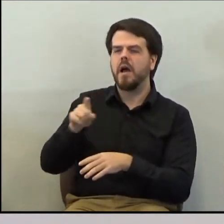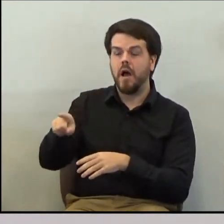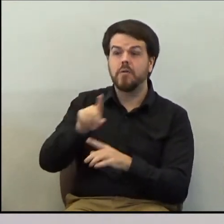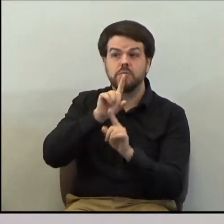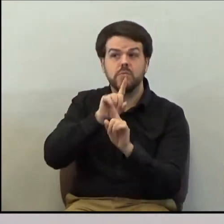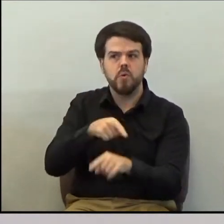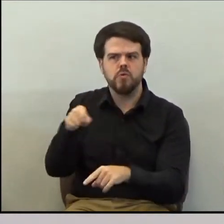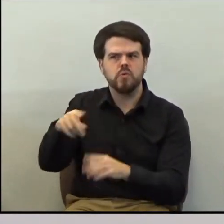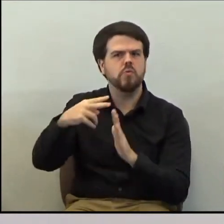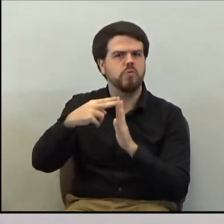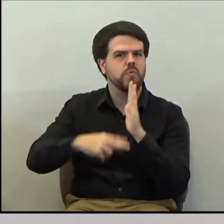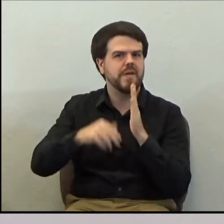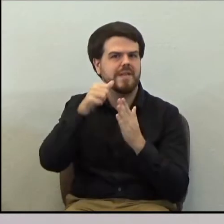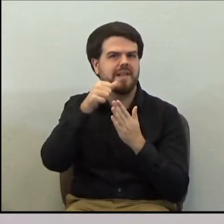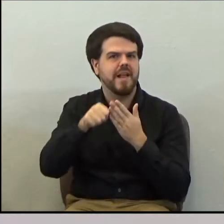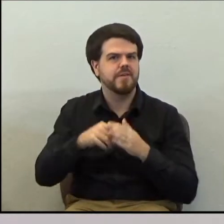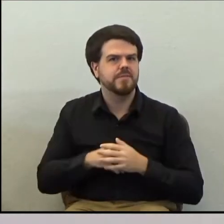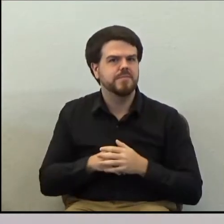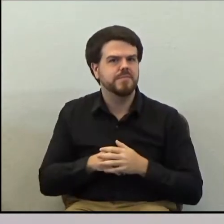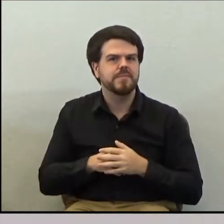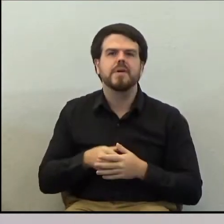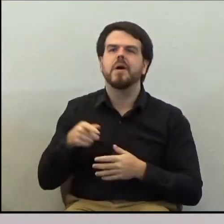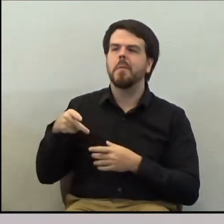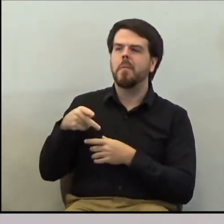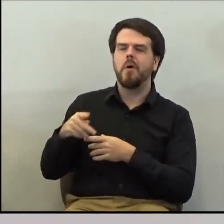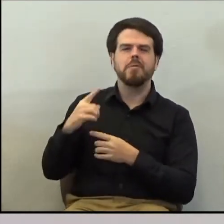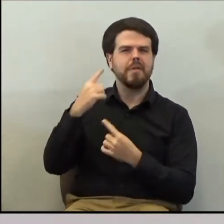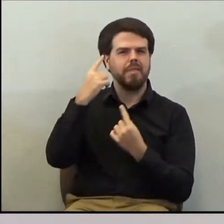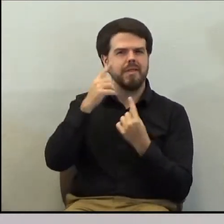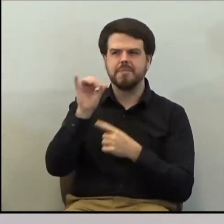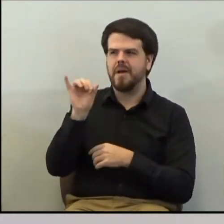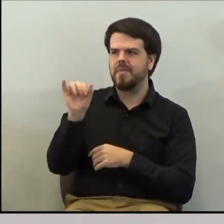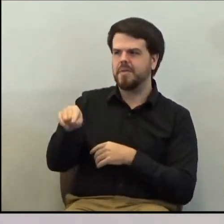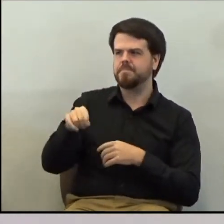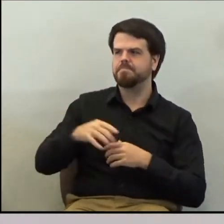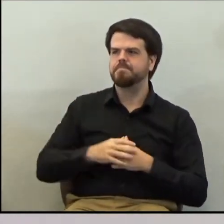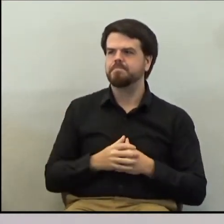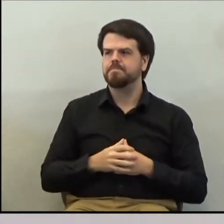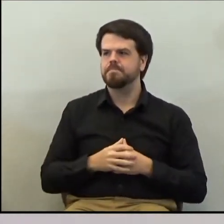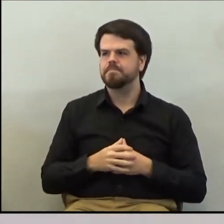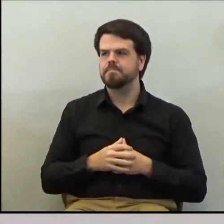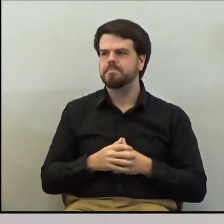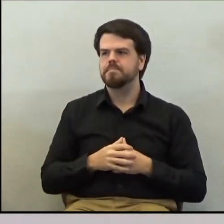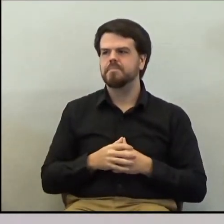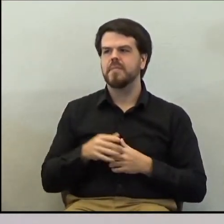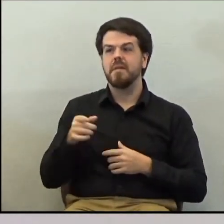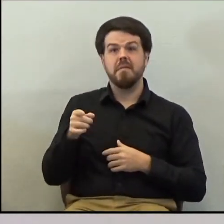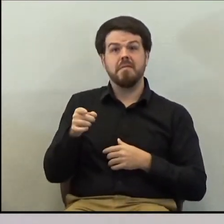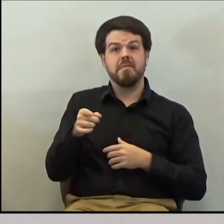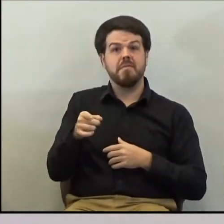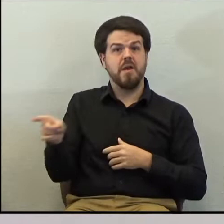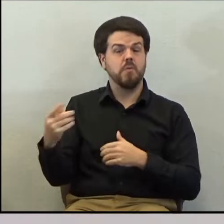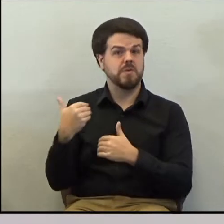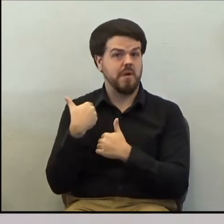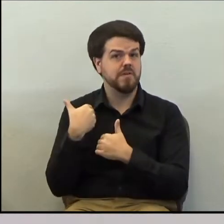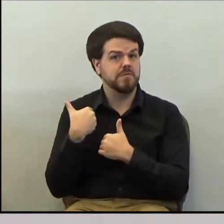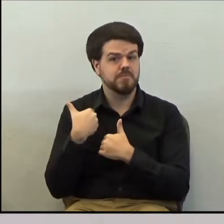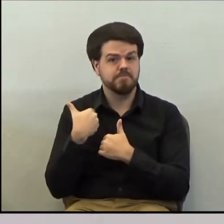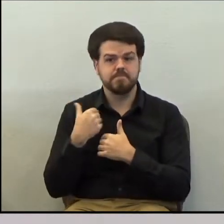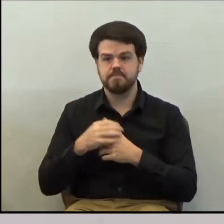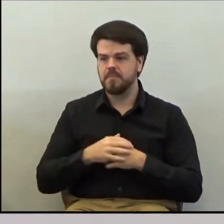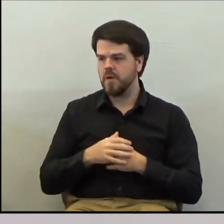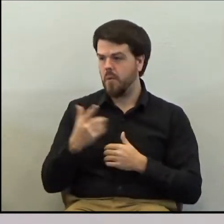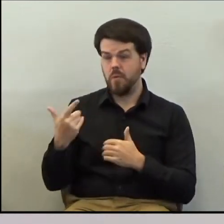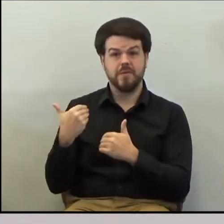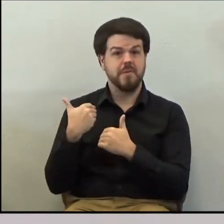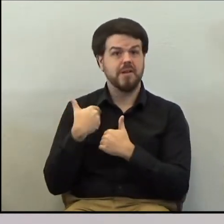that Paul had them in mind because they were responsible, they were responsible